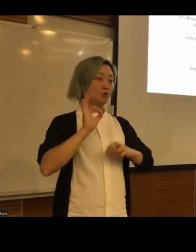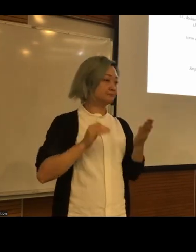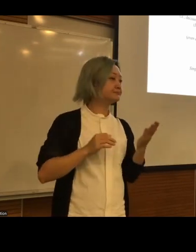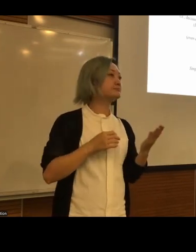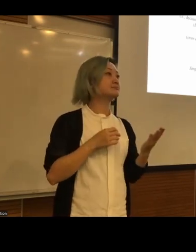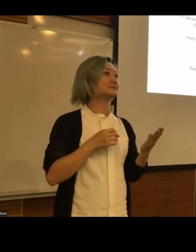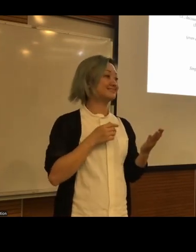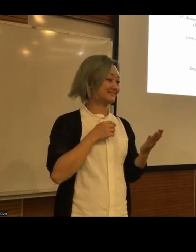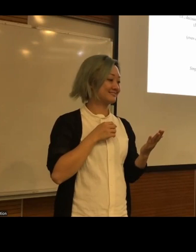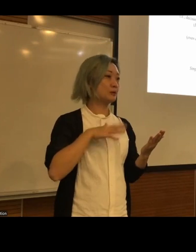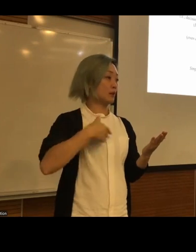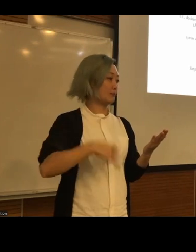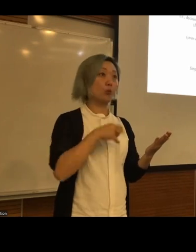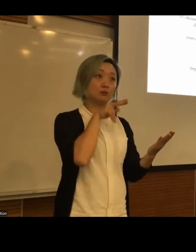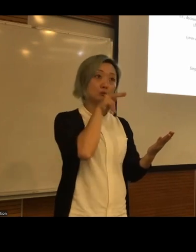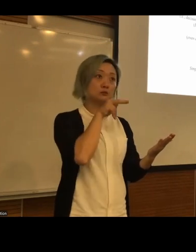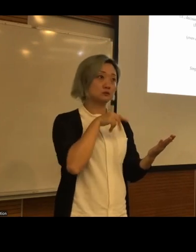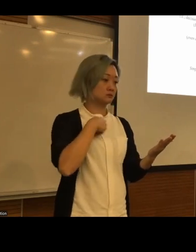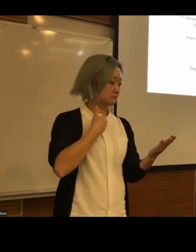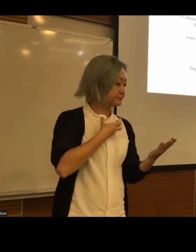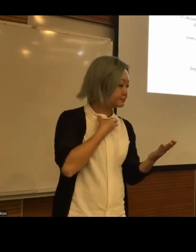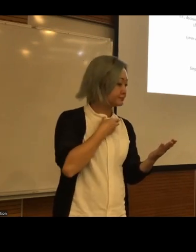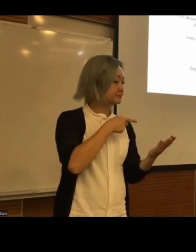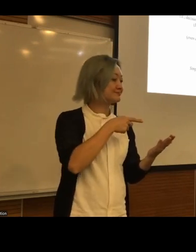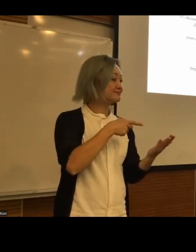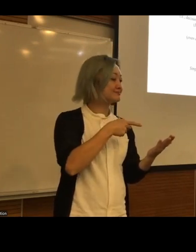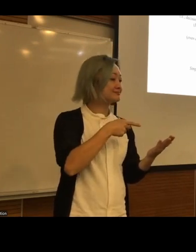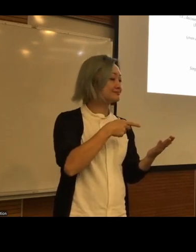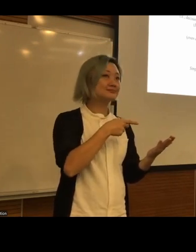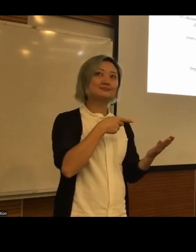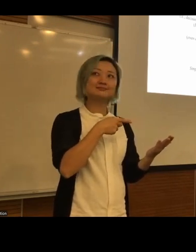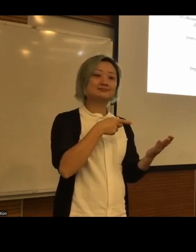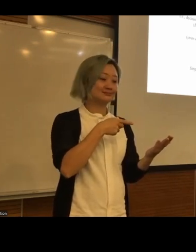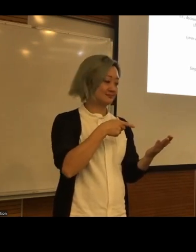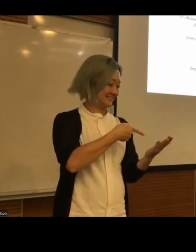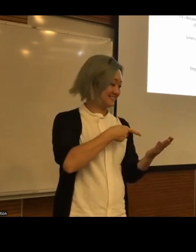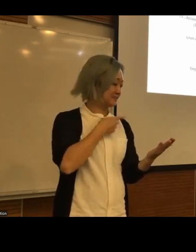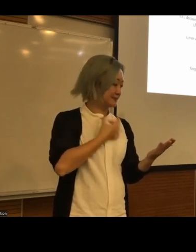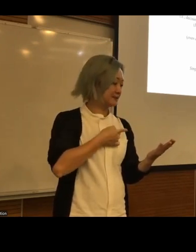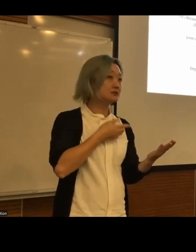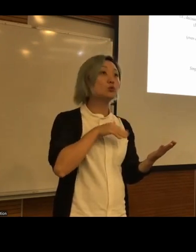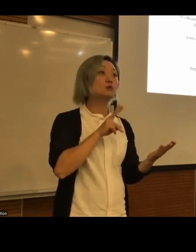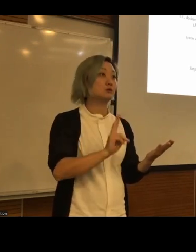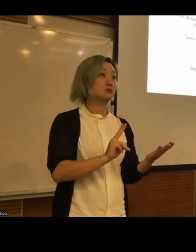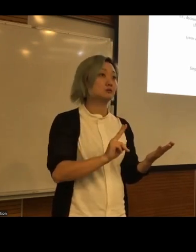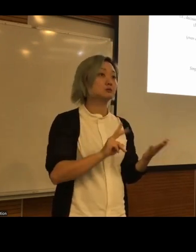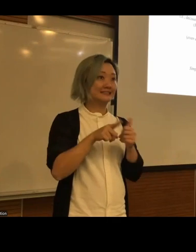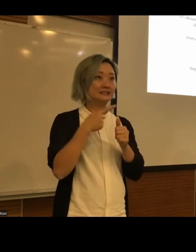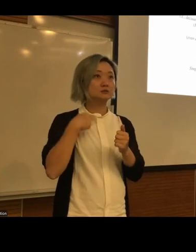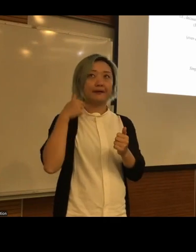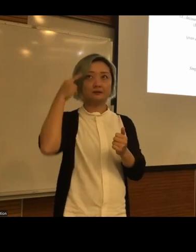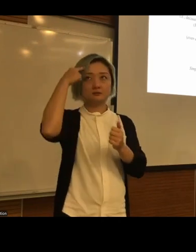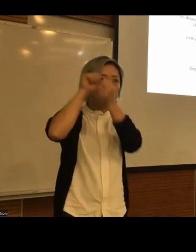are incapable of reproducing. It doesn't make sense. So in